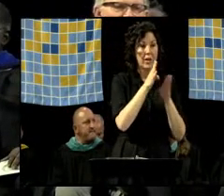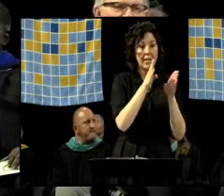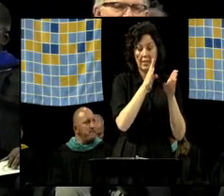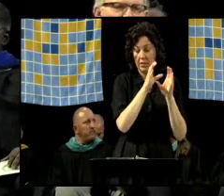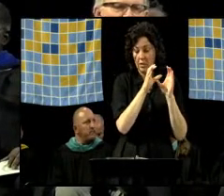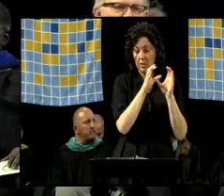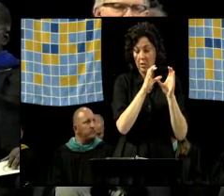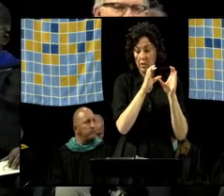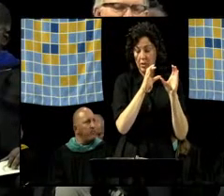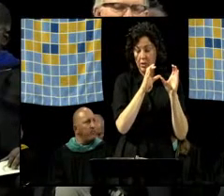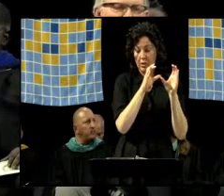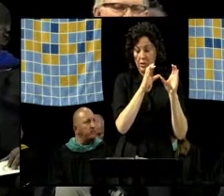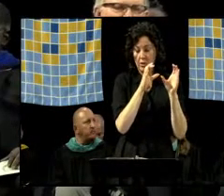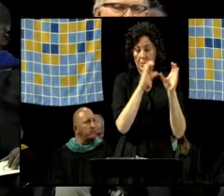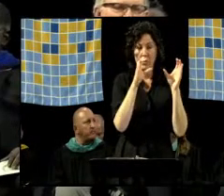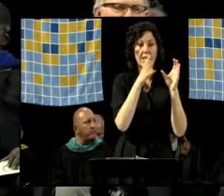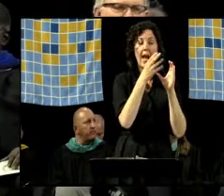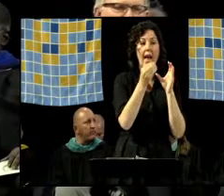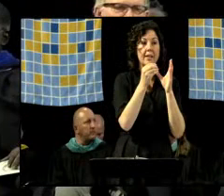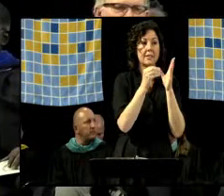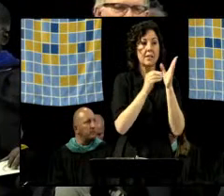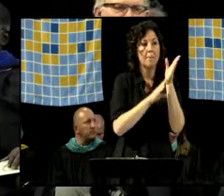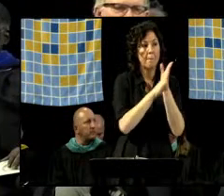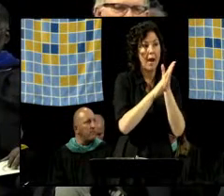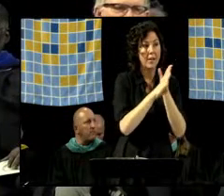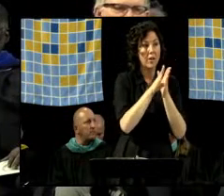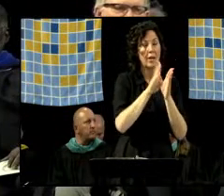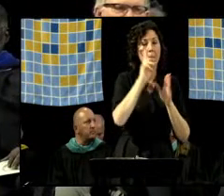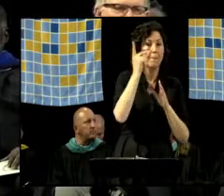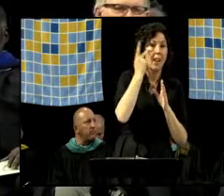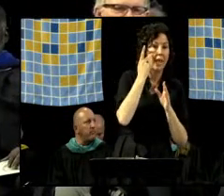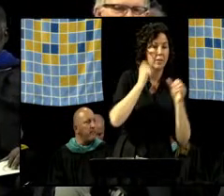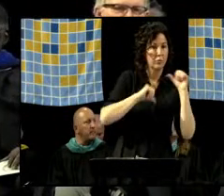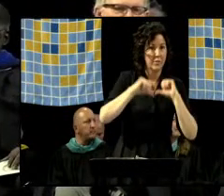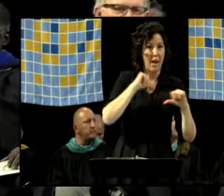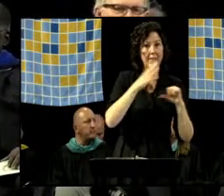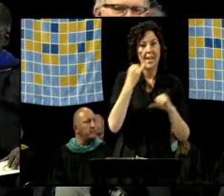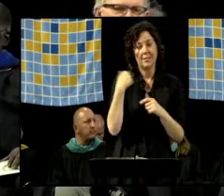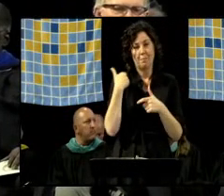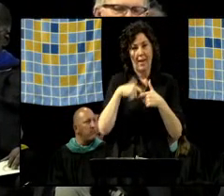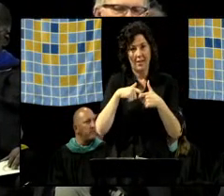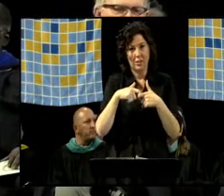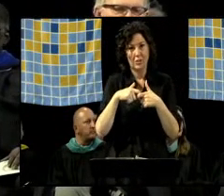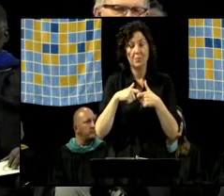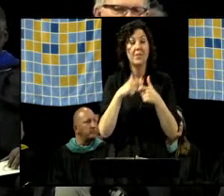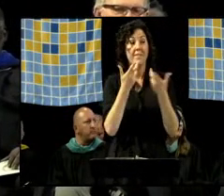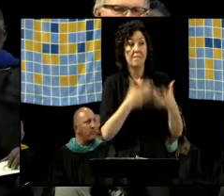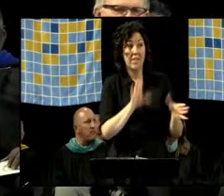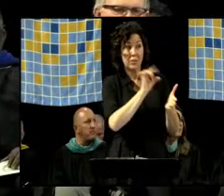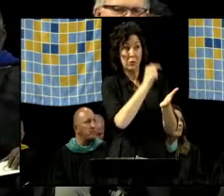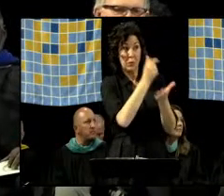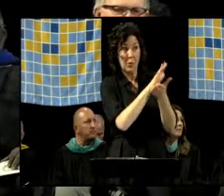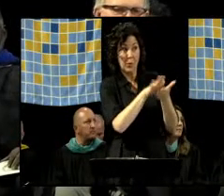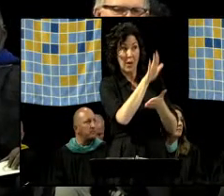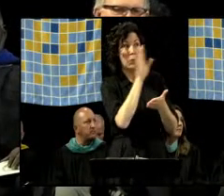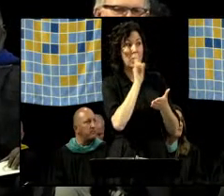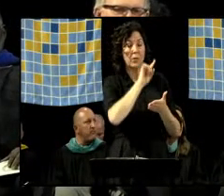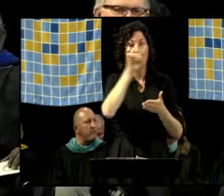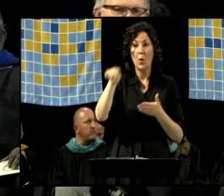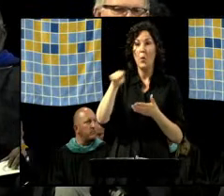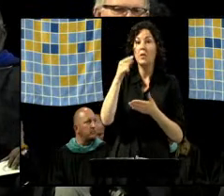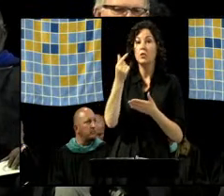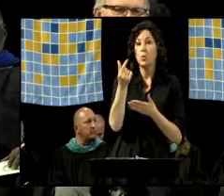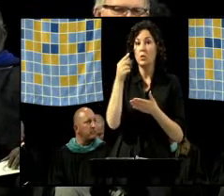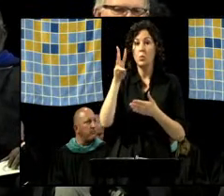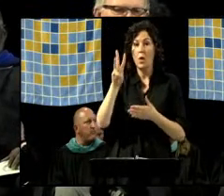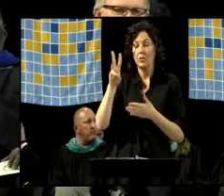media and double minor in Spanish and political science. After college, she plans to attend George Washington University with the